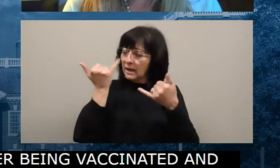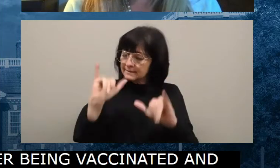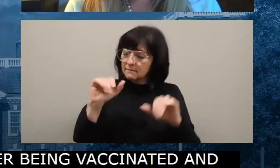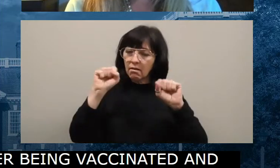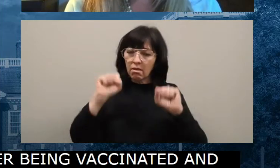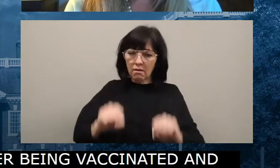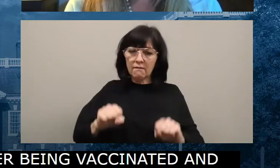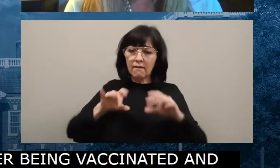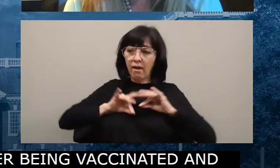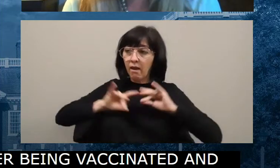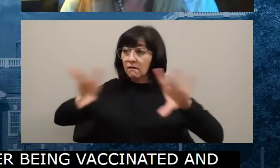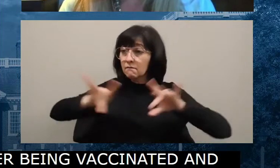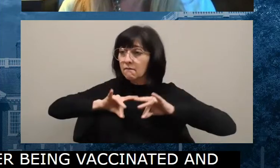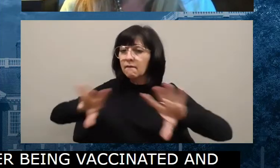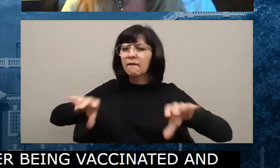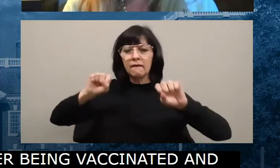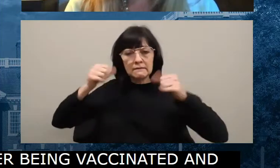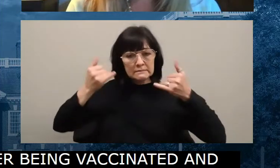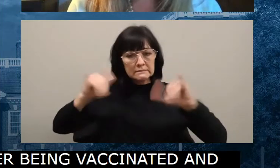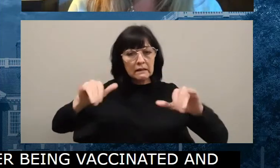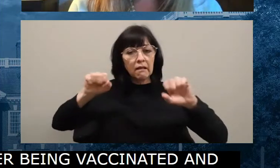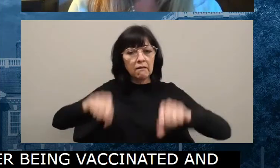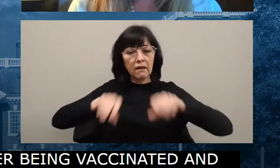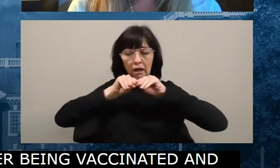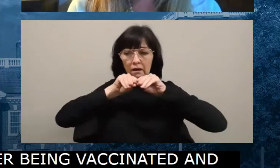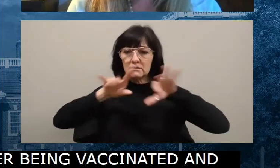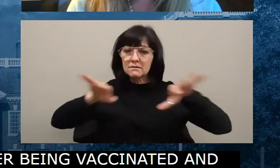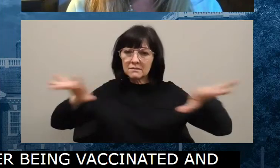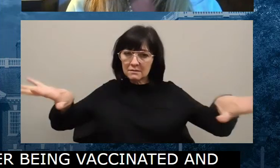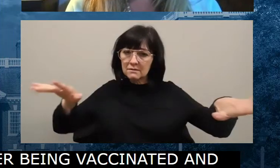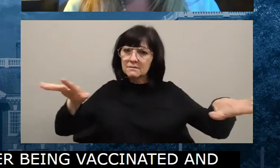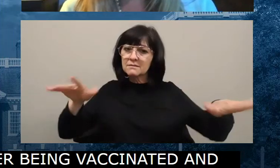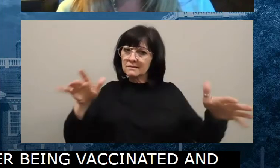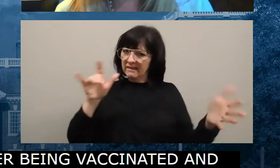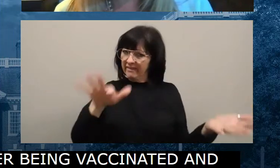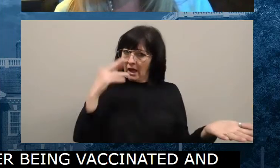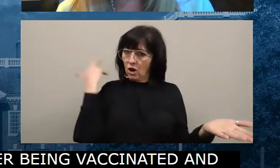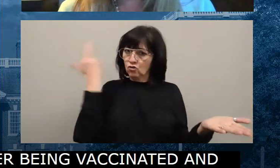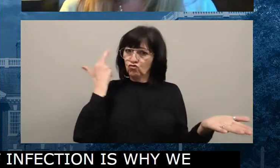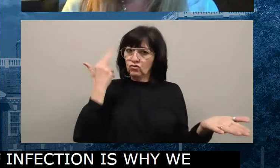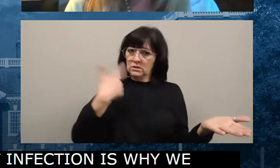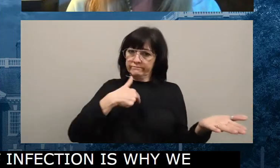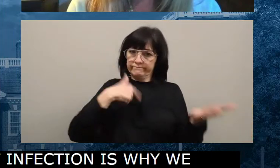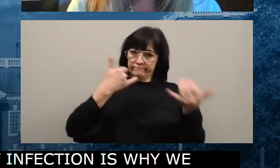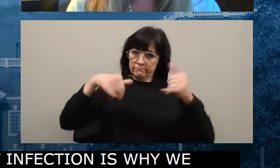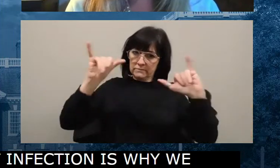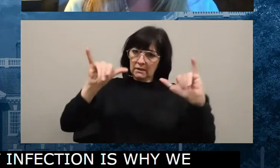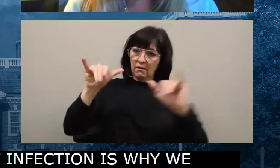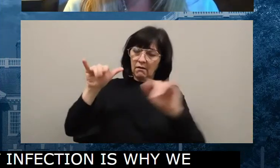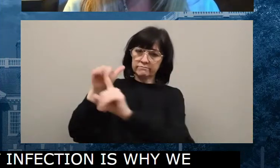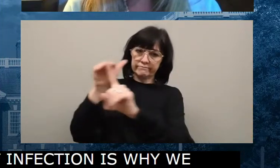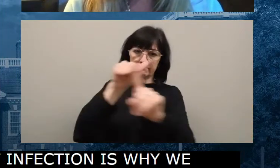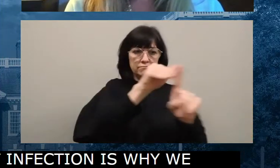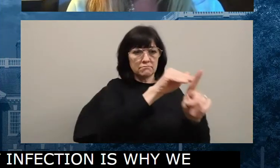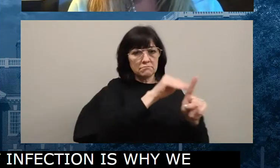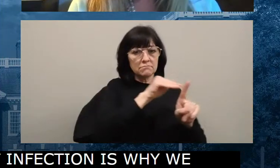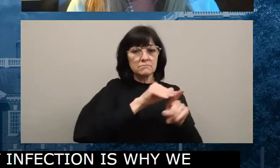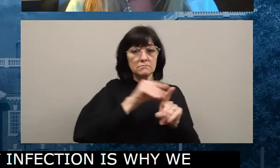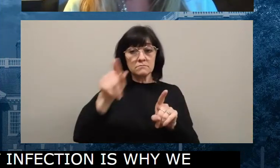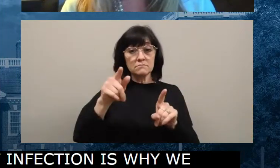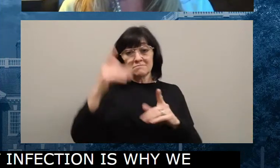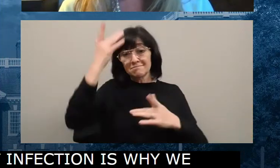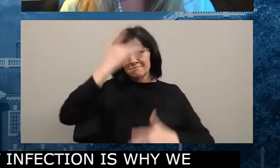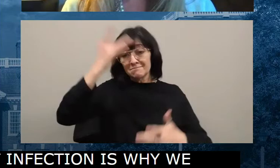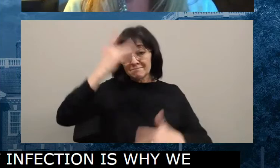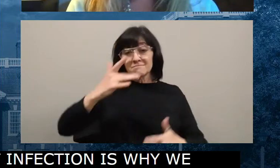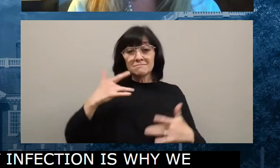remind Delawareans, especially while we still have a relatively high amount of infection in the community, to continue